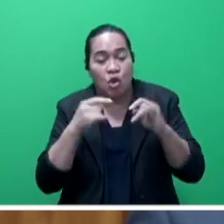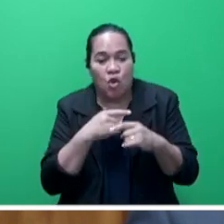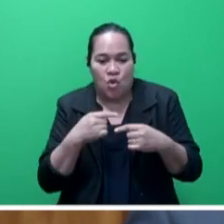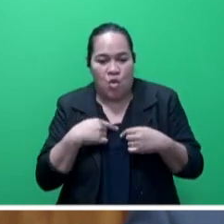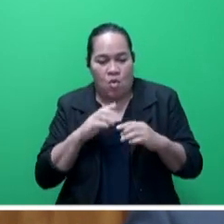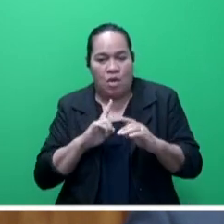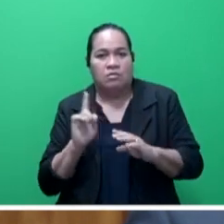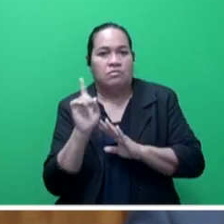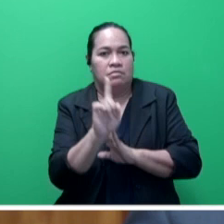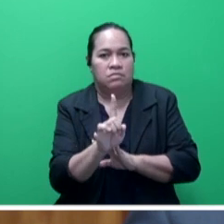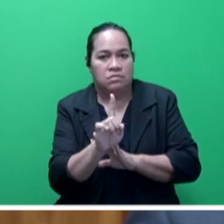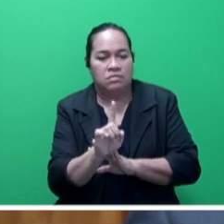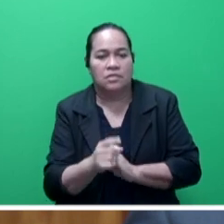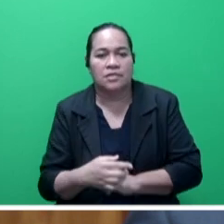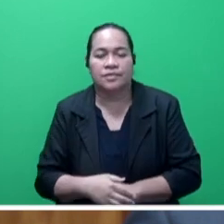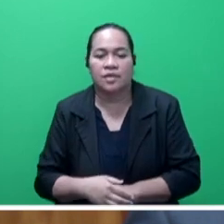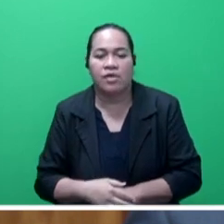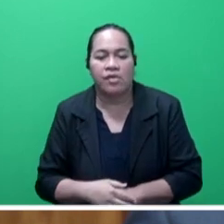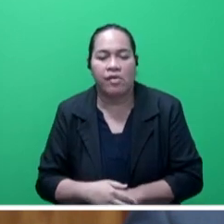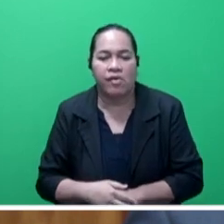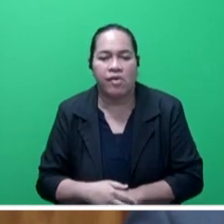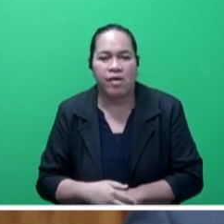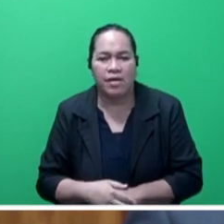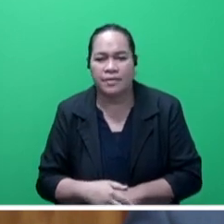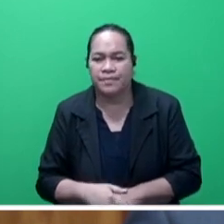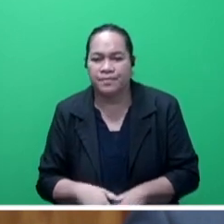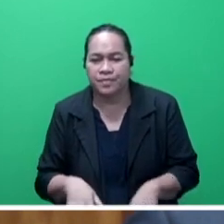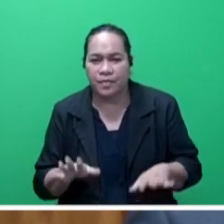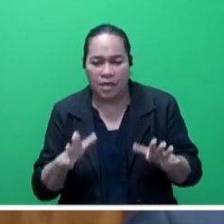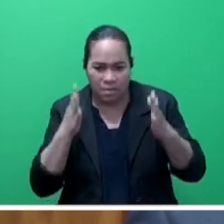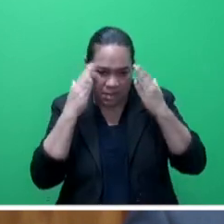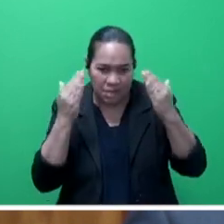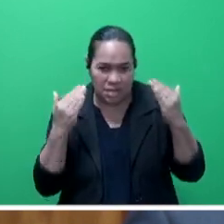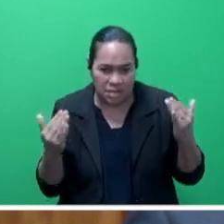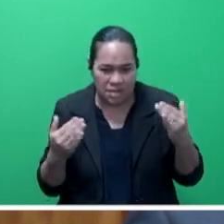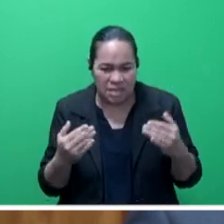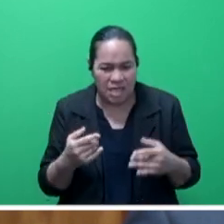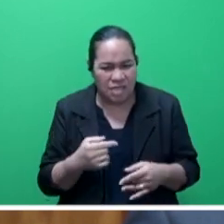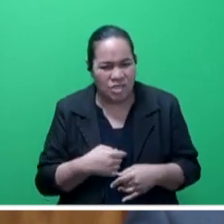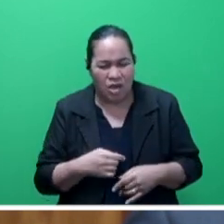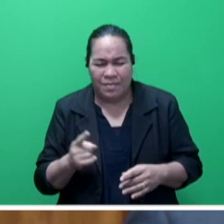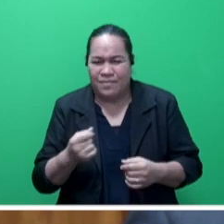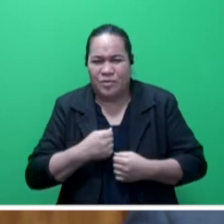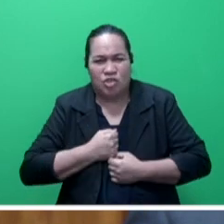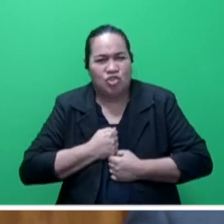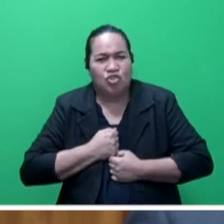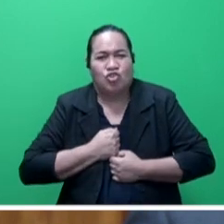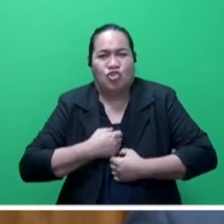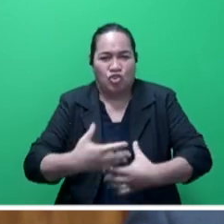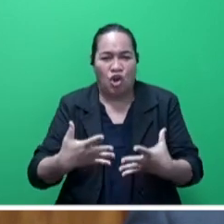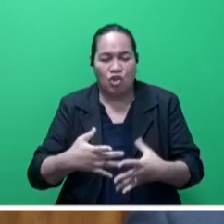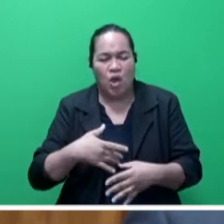the forefront, Honourable Speaker, sir. Mr. Speaker, sir, it's actually absolutely shocking to hear